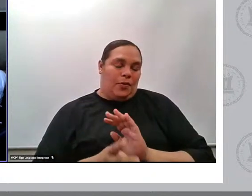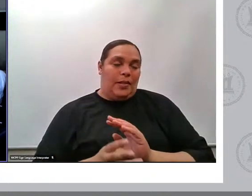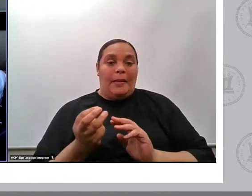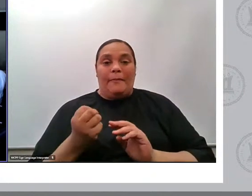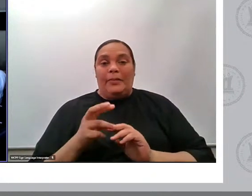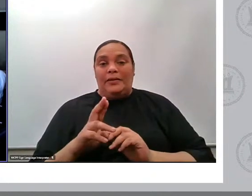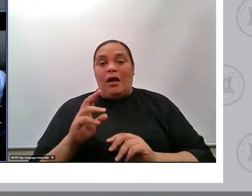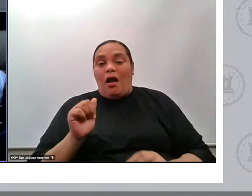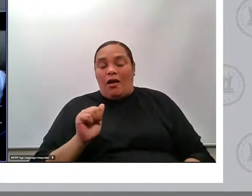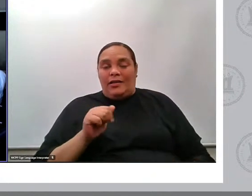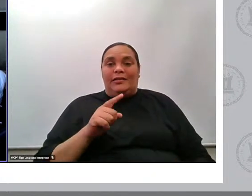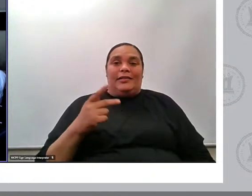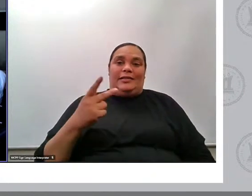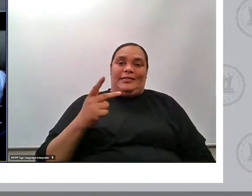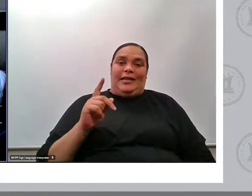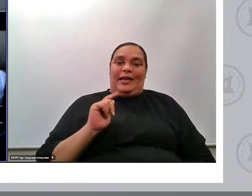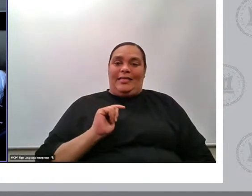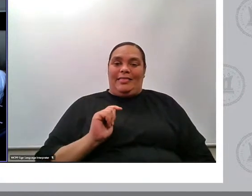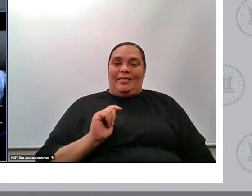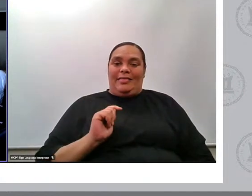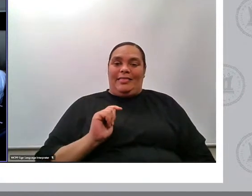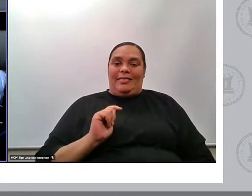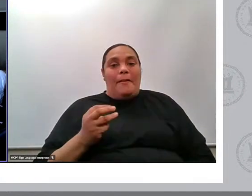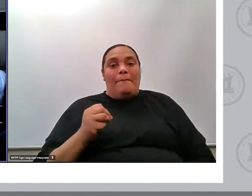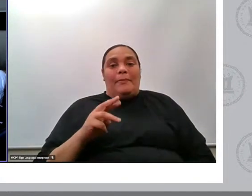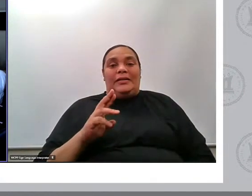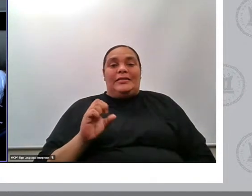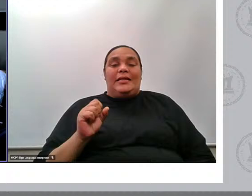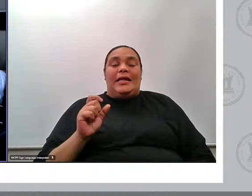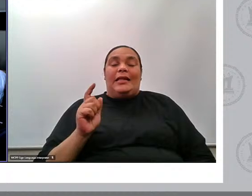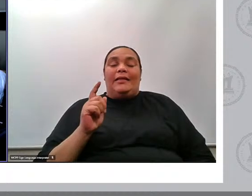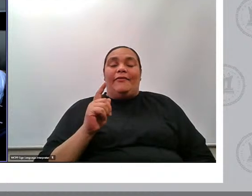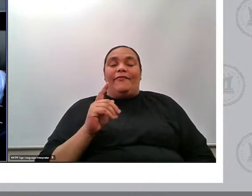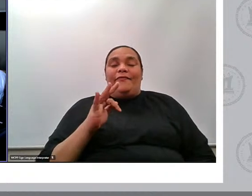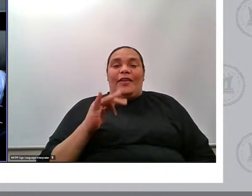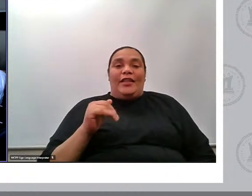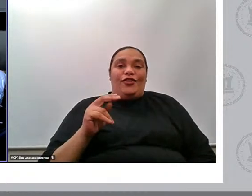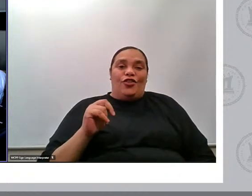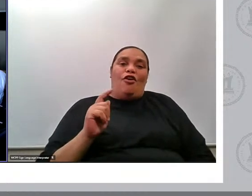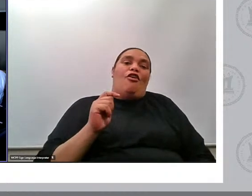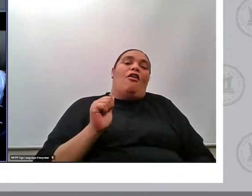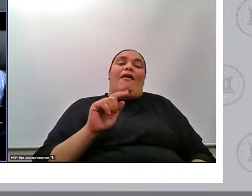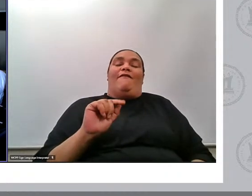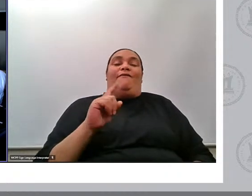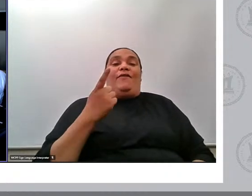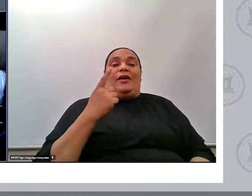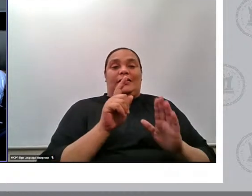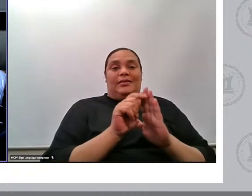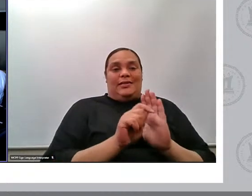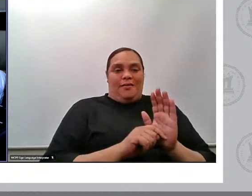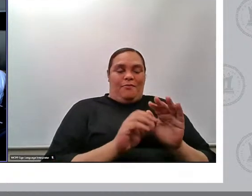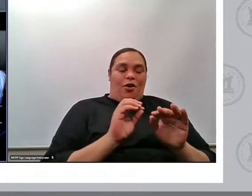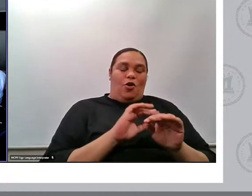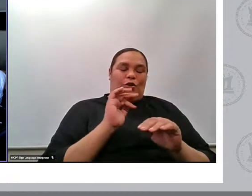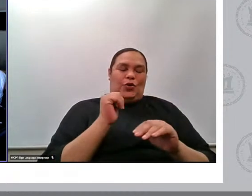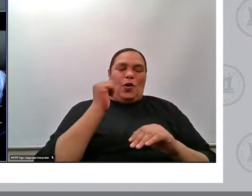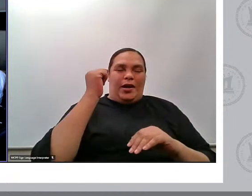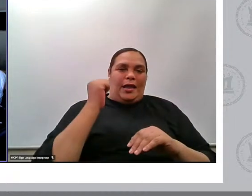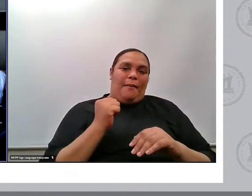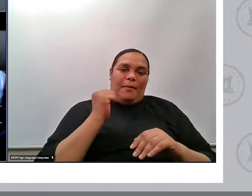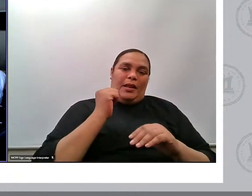Arendse is also on his second term, and Ms. Venter, it's the first term on the gambling board.